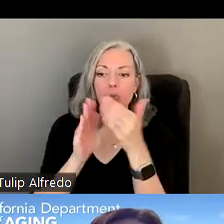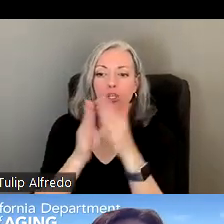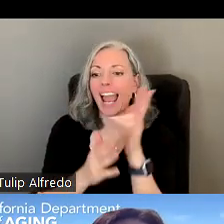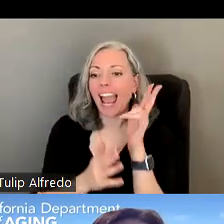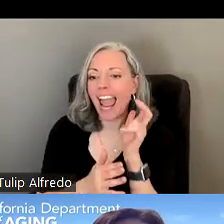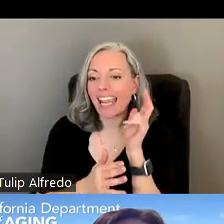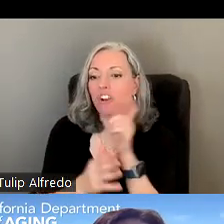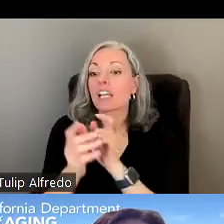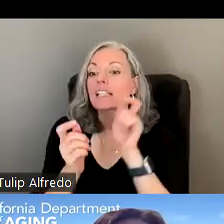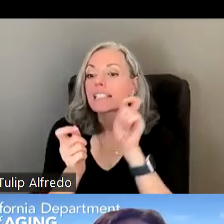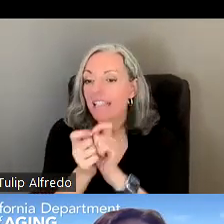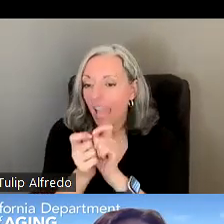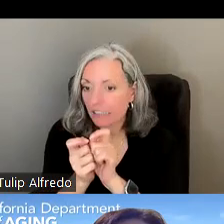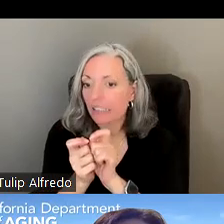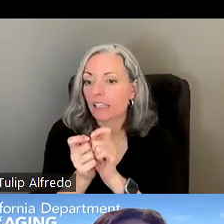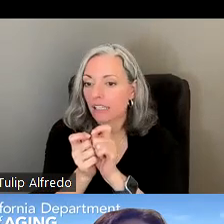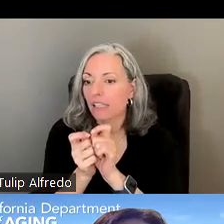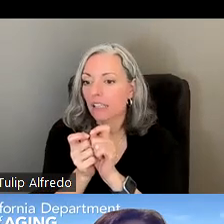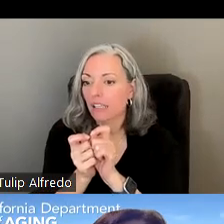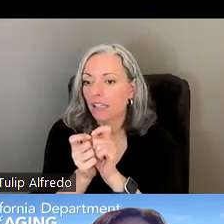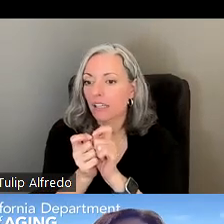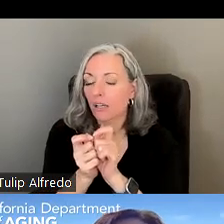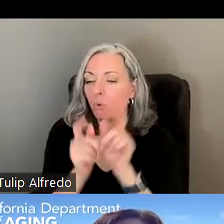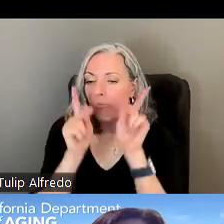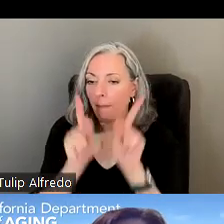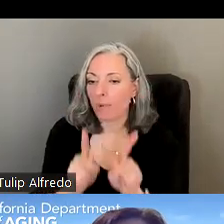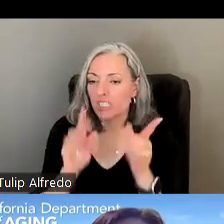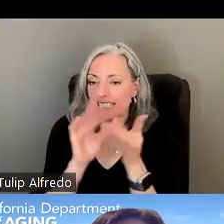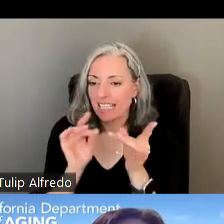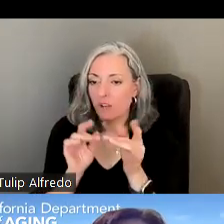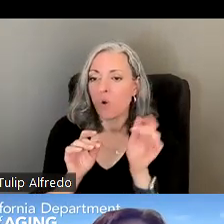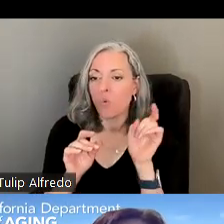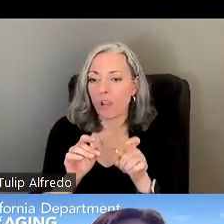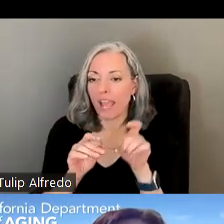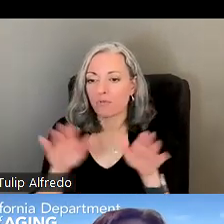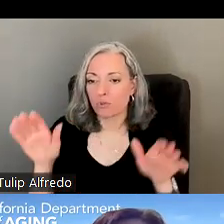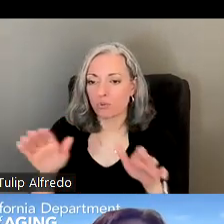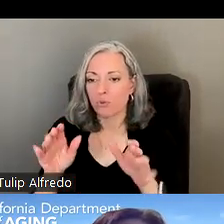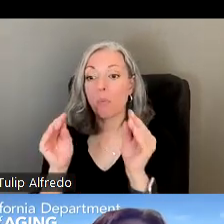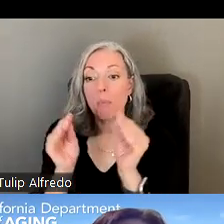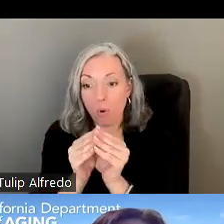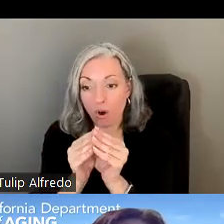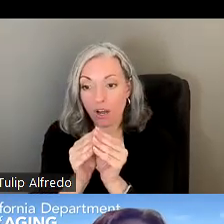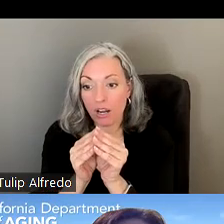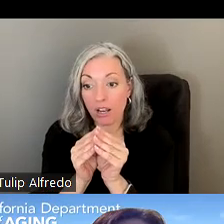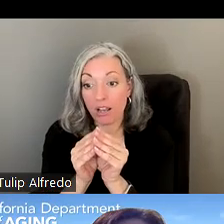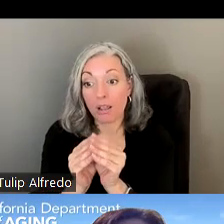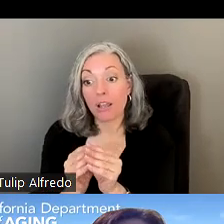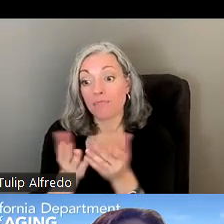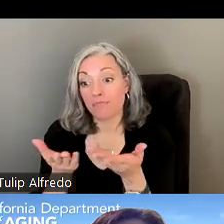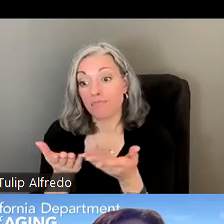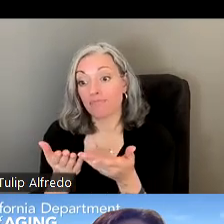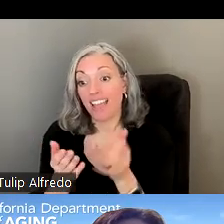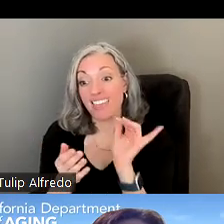what the caller said. We do have to do more because there is very